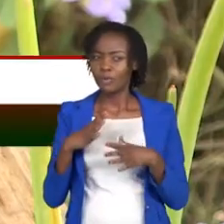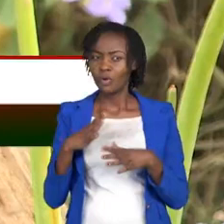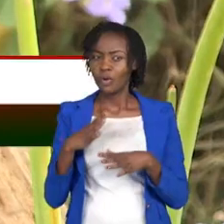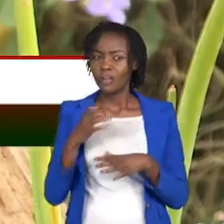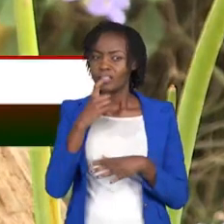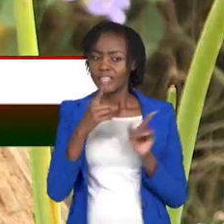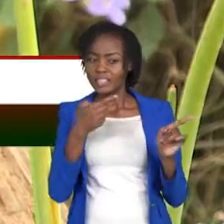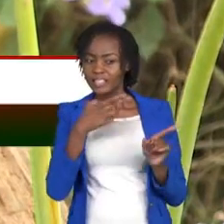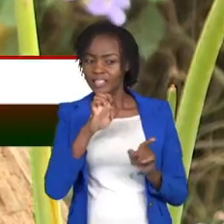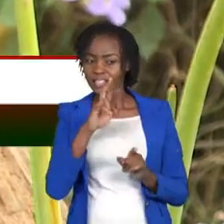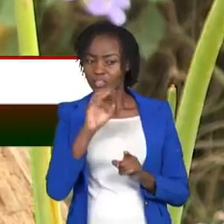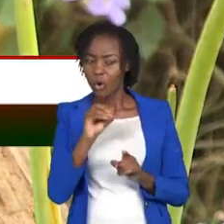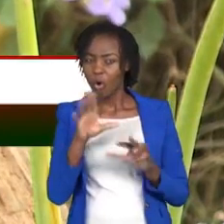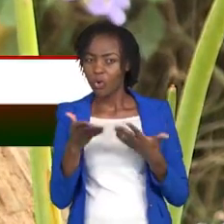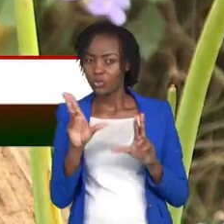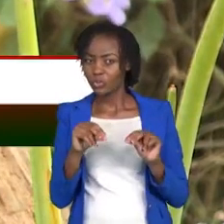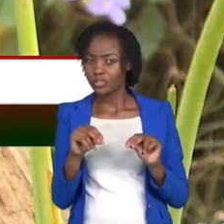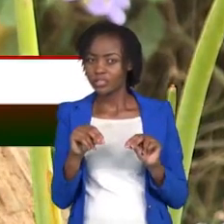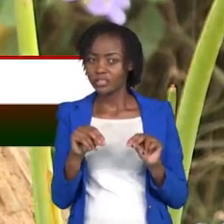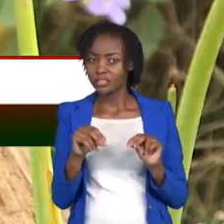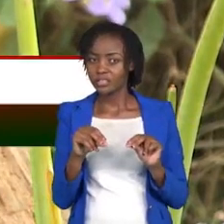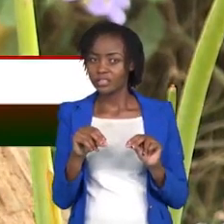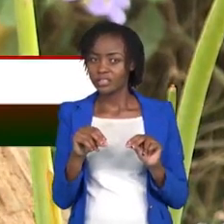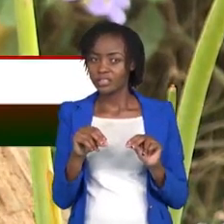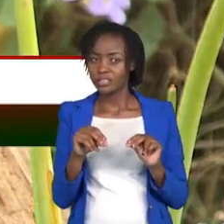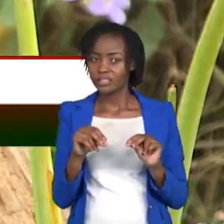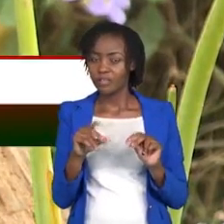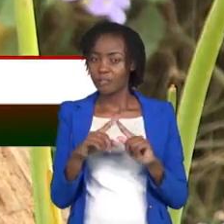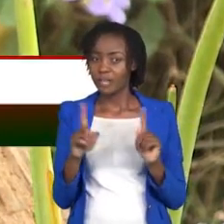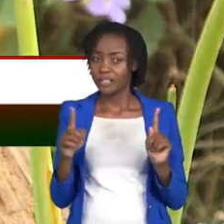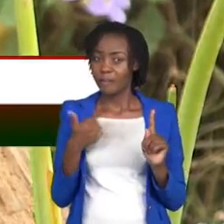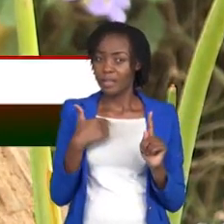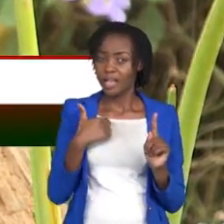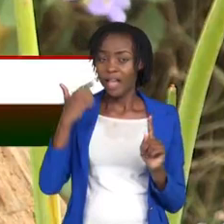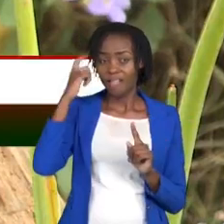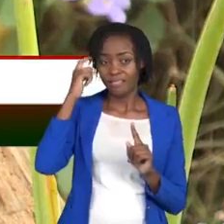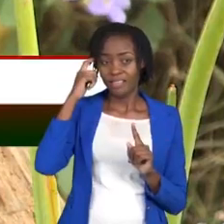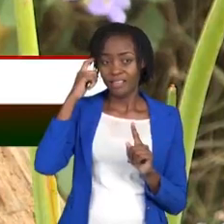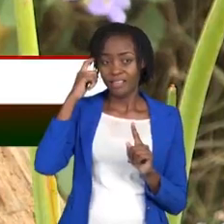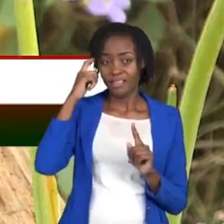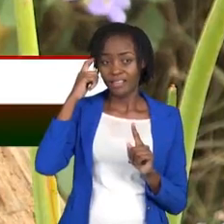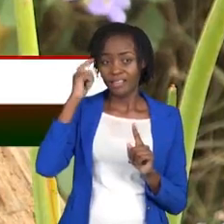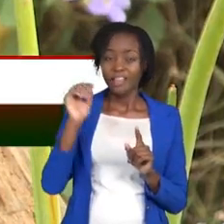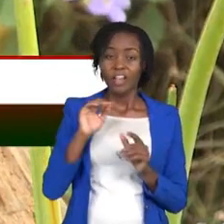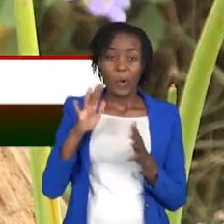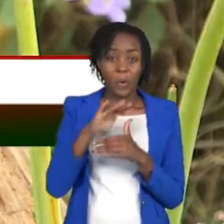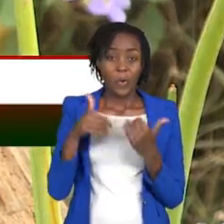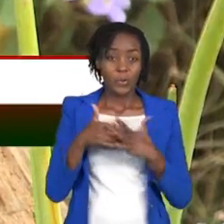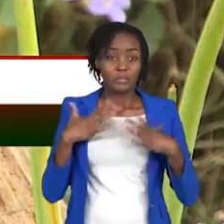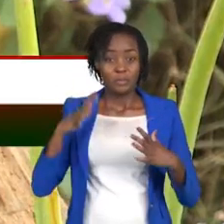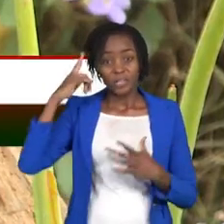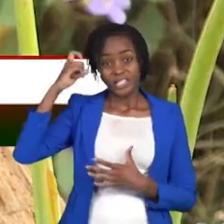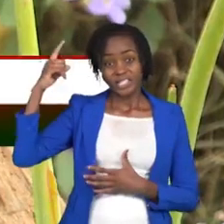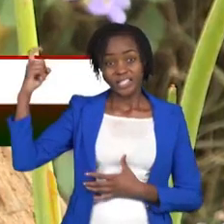or not? And I think, you know, just judging from the crowd here, I think that's the dream. You know, the dream is that, you know, right